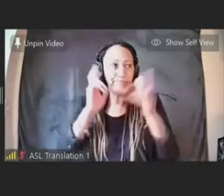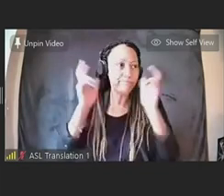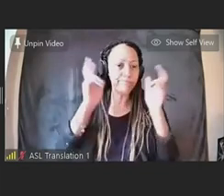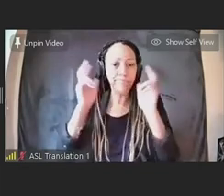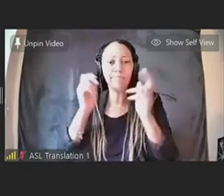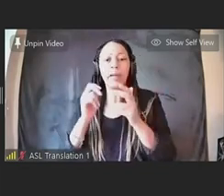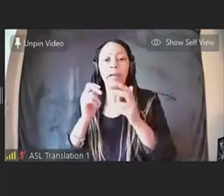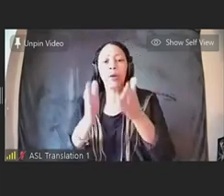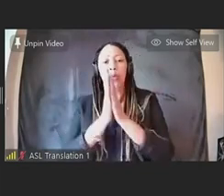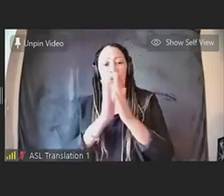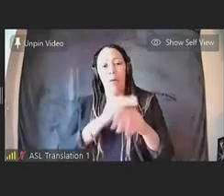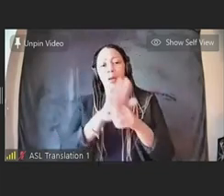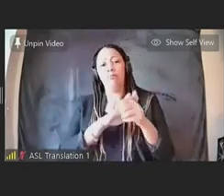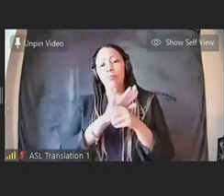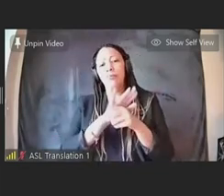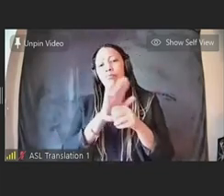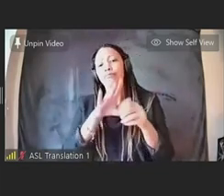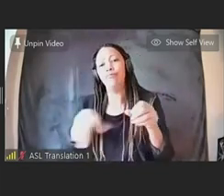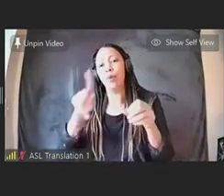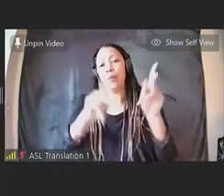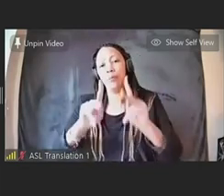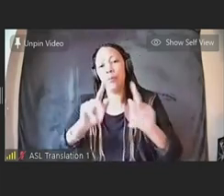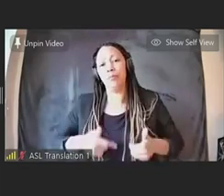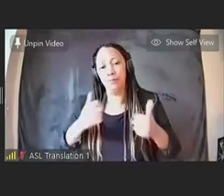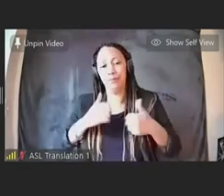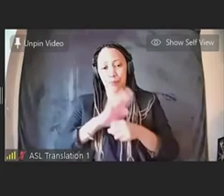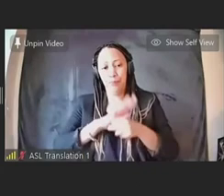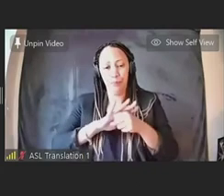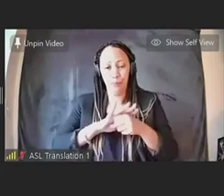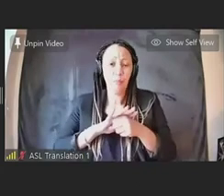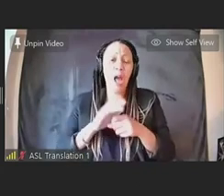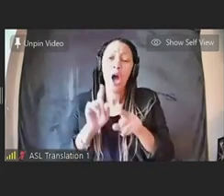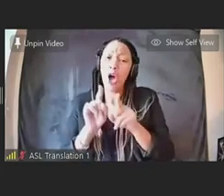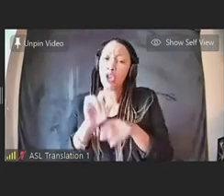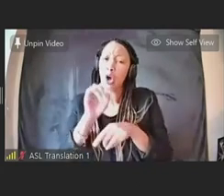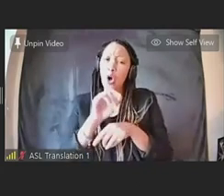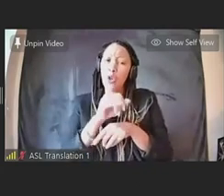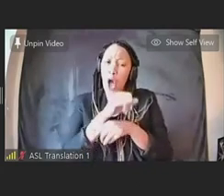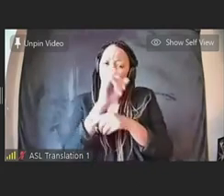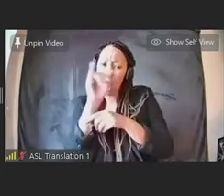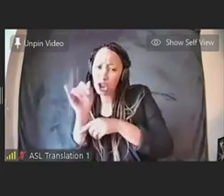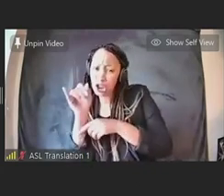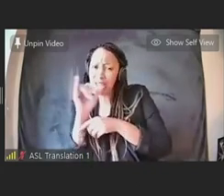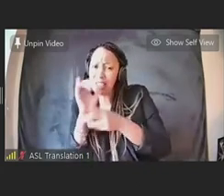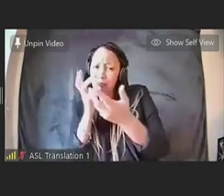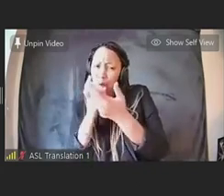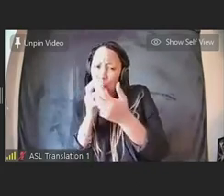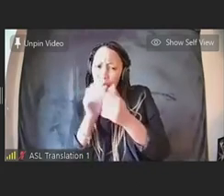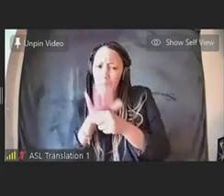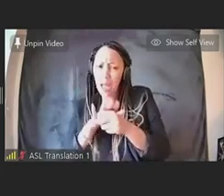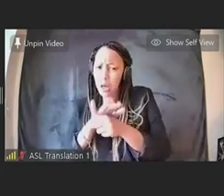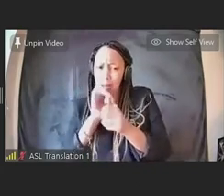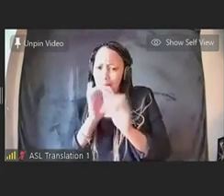I appreciate the scale and the massing and so on. But where I draw the line with these arches, which are not at all contextual to the neighborhood and don't really bear any